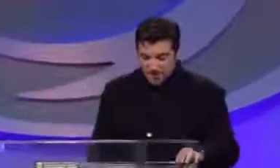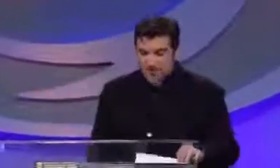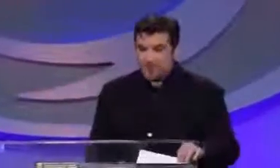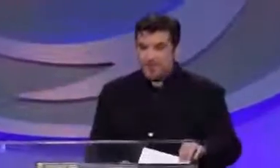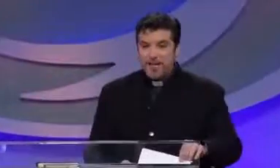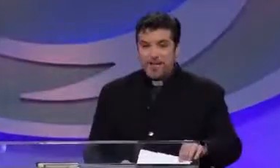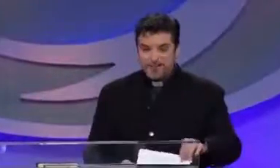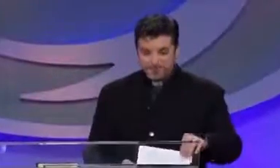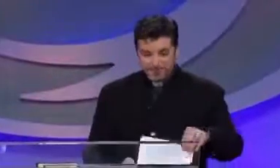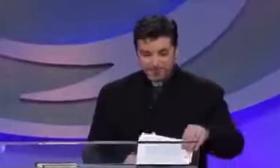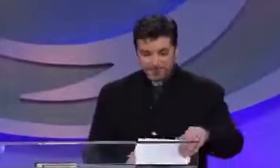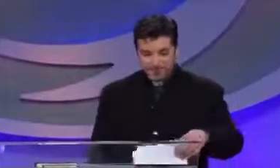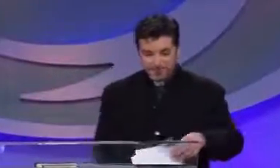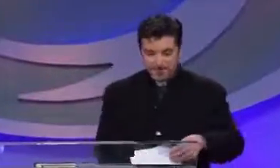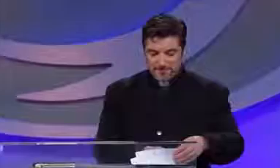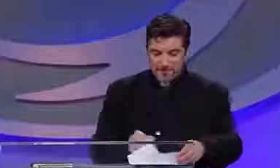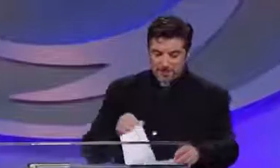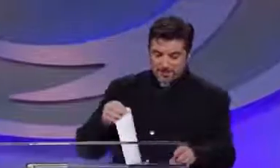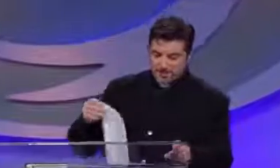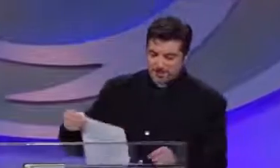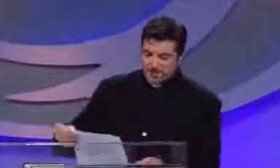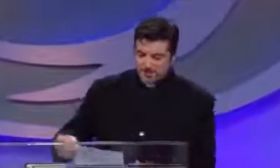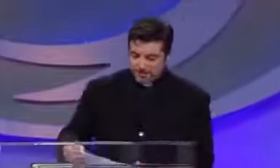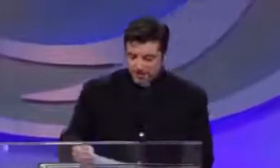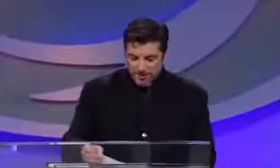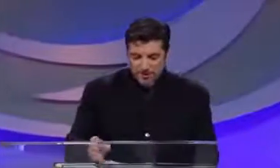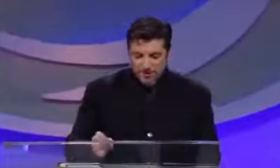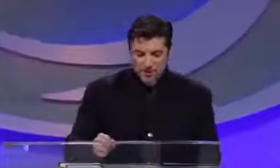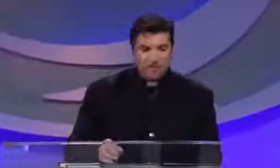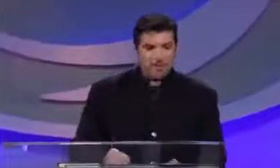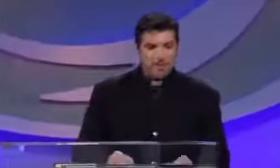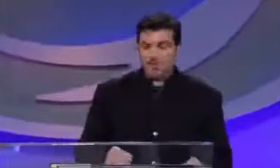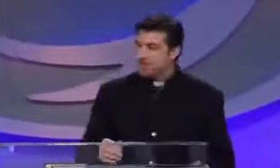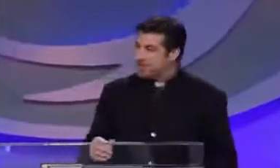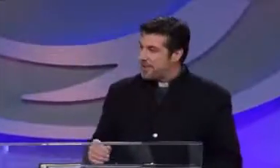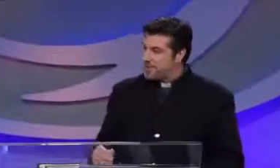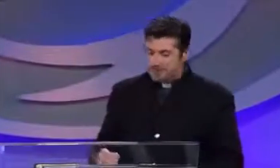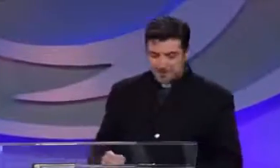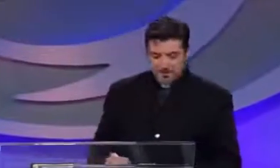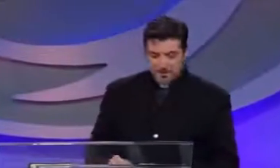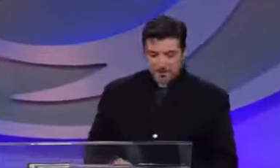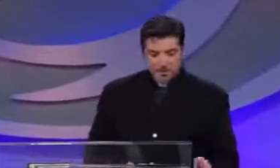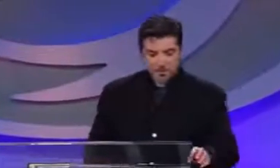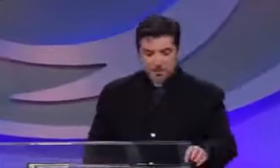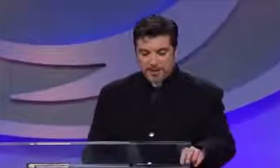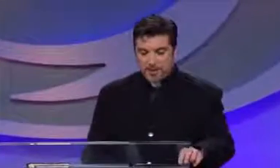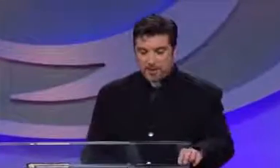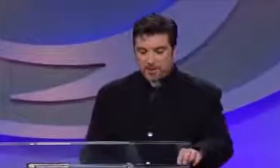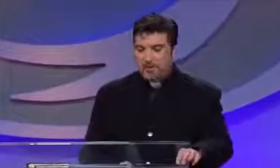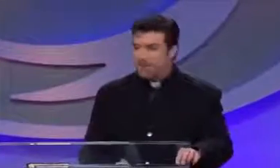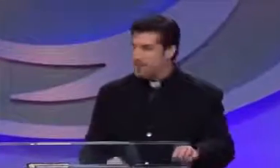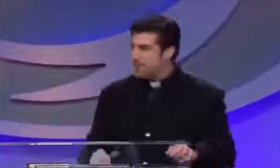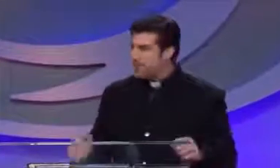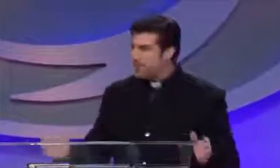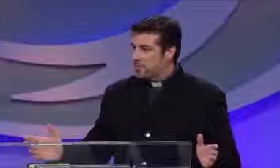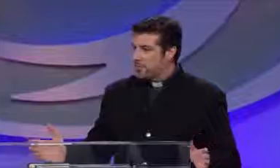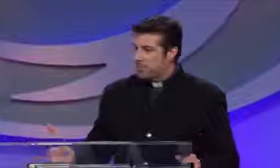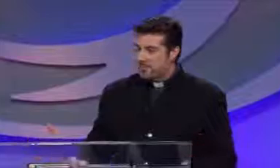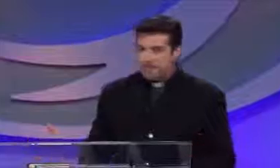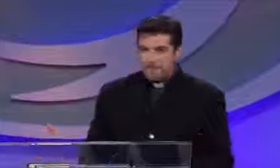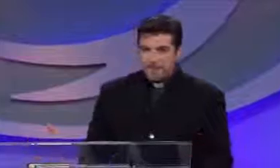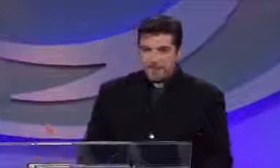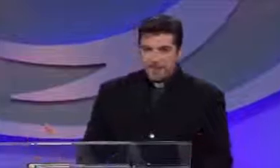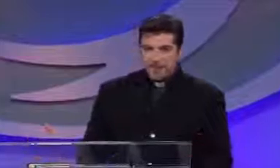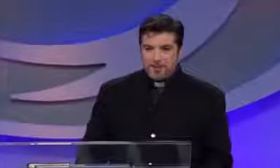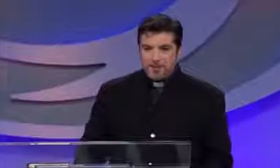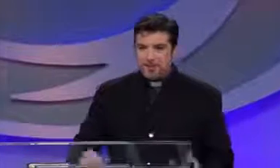1999, they wrote this together. Because in the Protestant Church, we had a lot of cheap salvations. People were getting born again, but no fruit